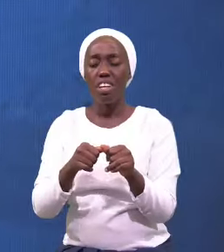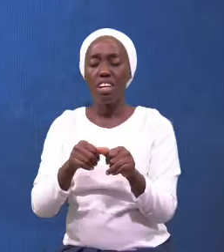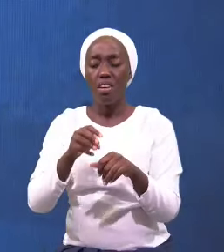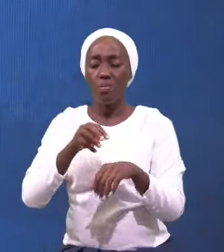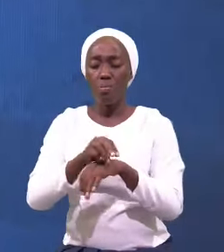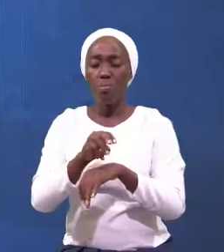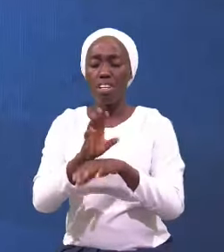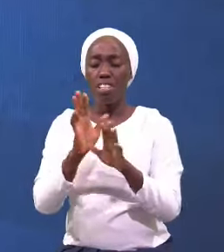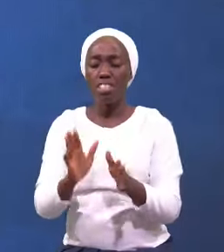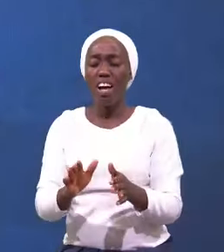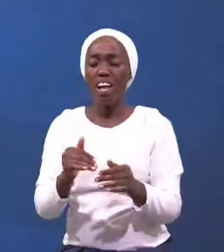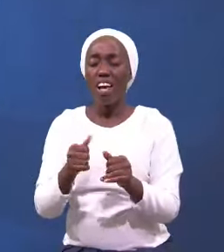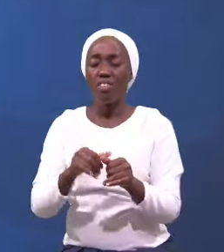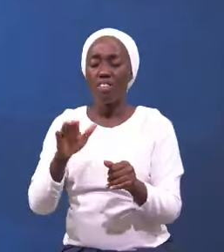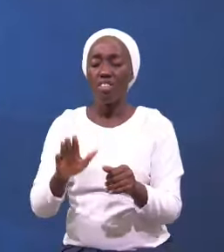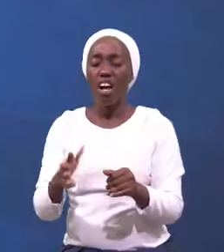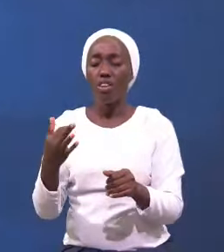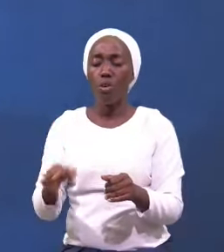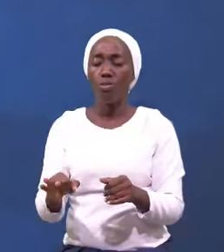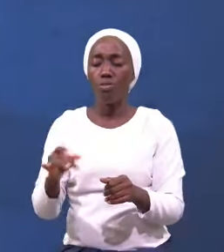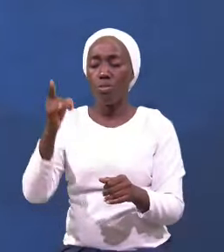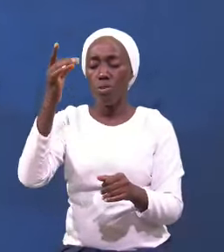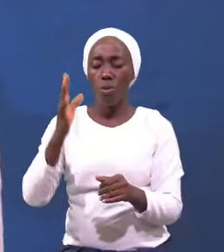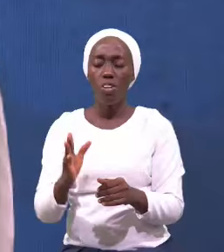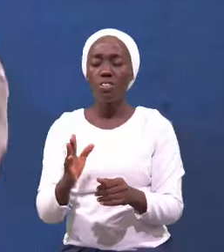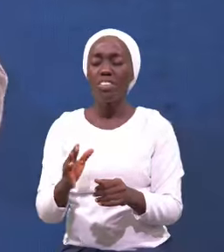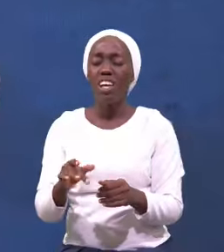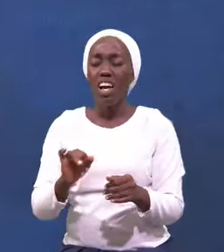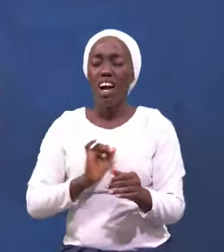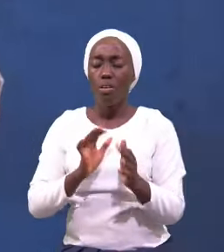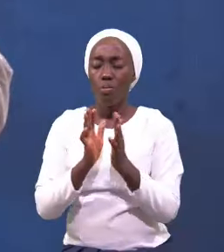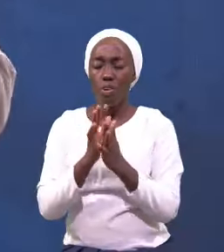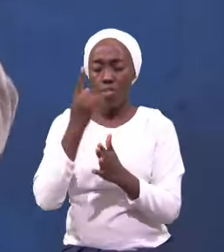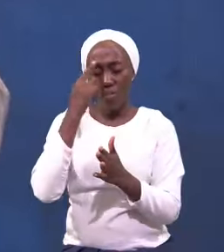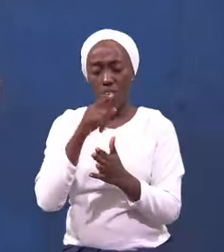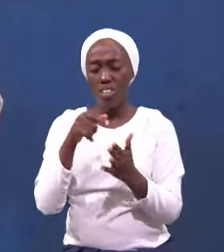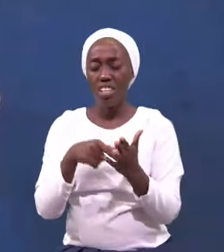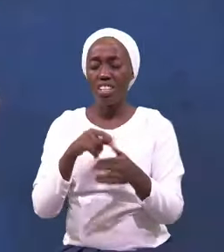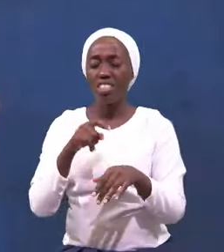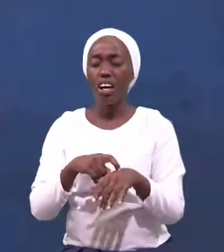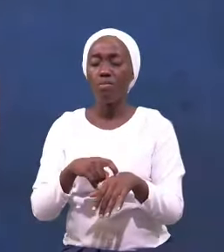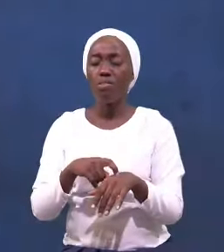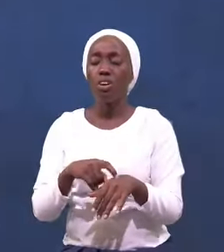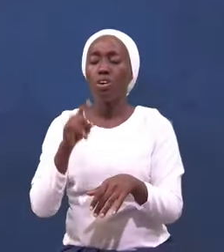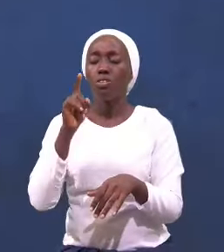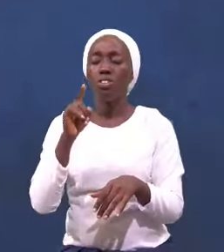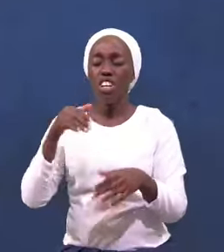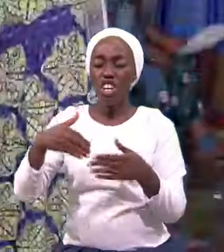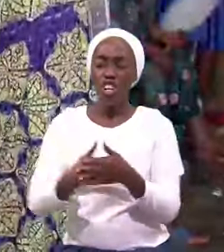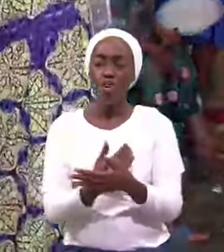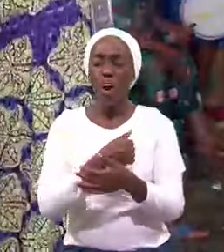God. Lord, I pray from this hour a new anointing in your life